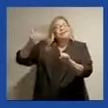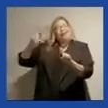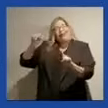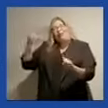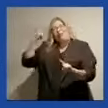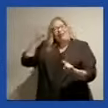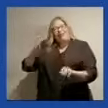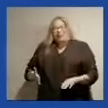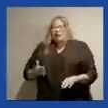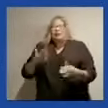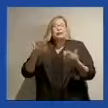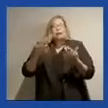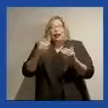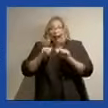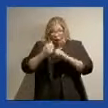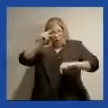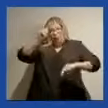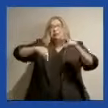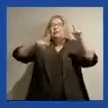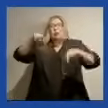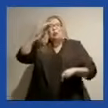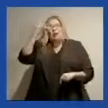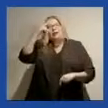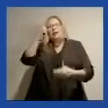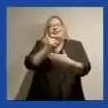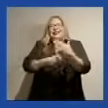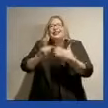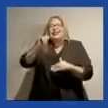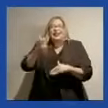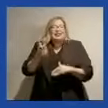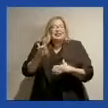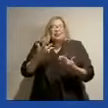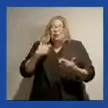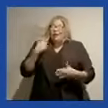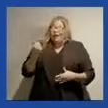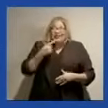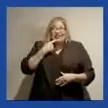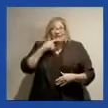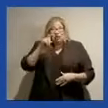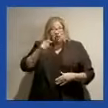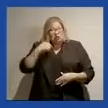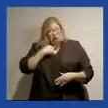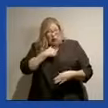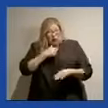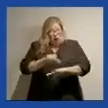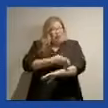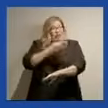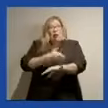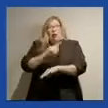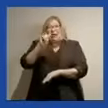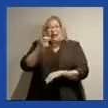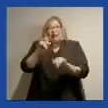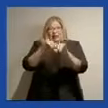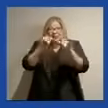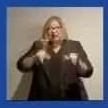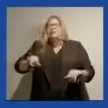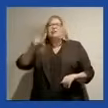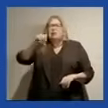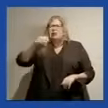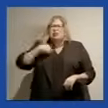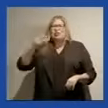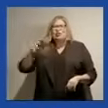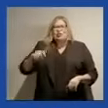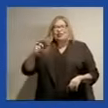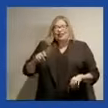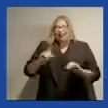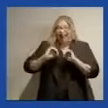ask the same question we get asked every year. Shall we or should we reform the tax system? The answer is yes. How we do that